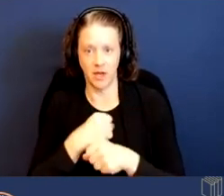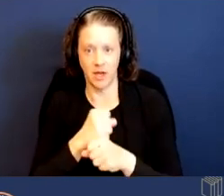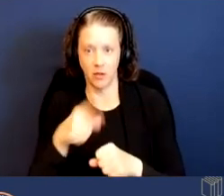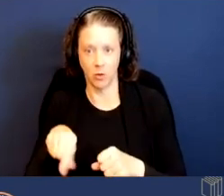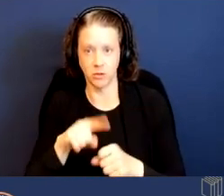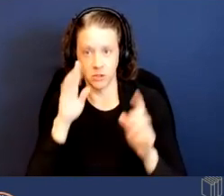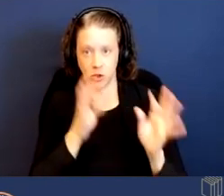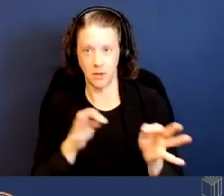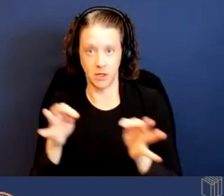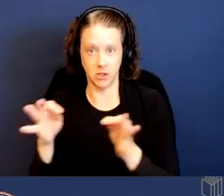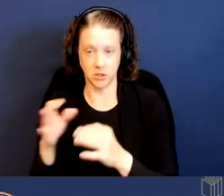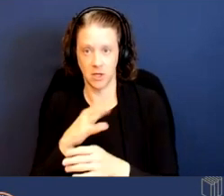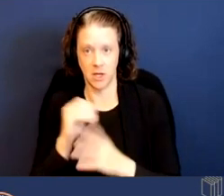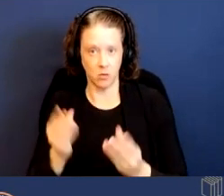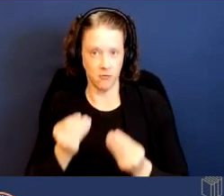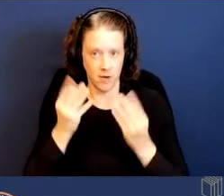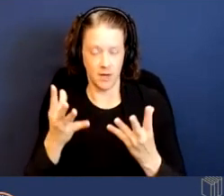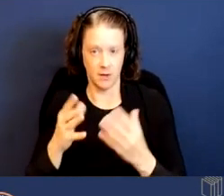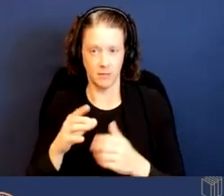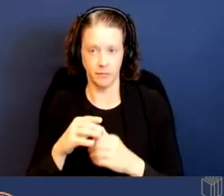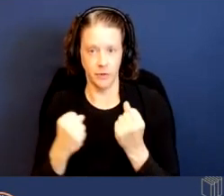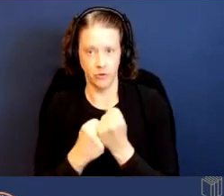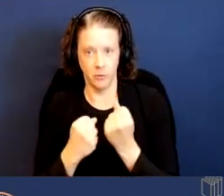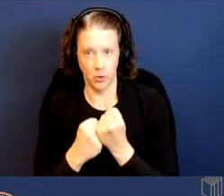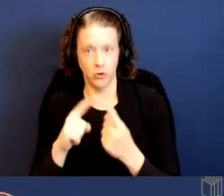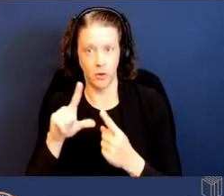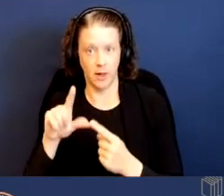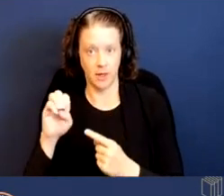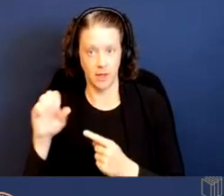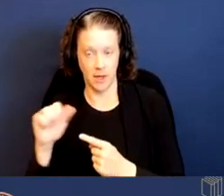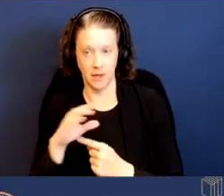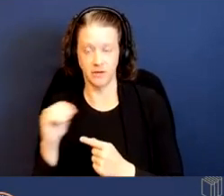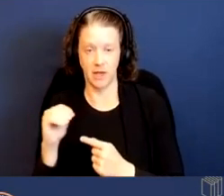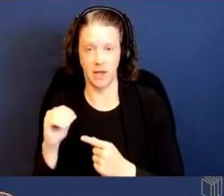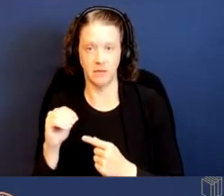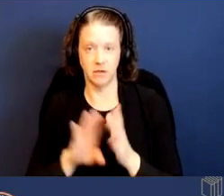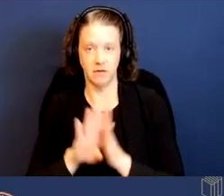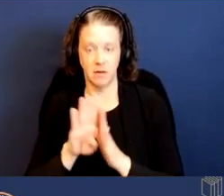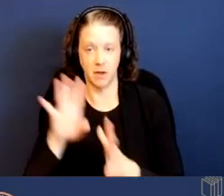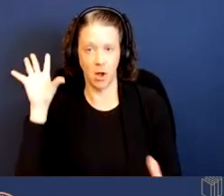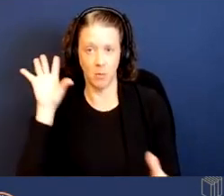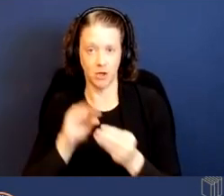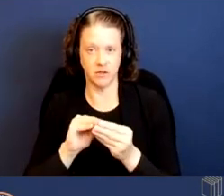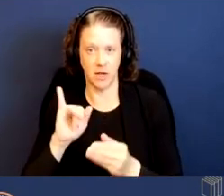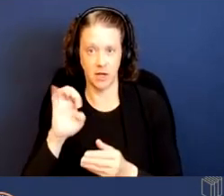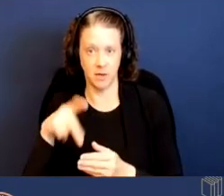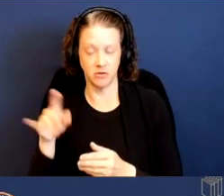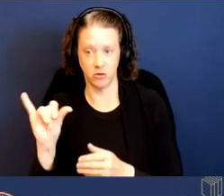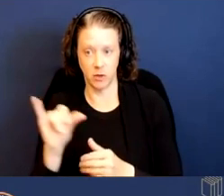and providing providing support to LEAs in developing comprehensive IEPs as well. And so I think